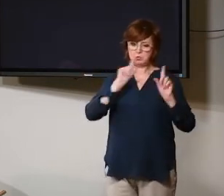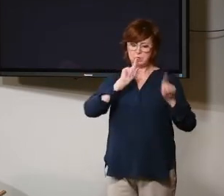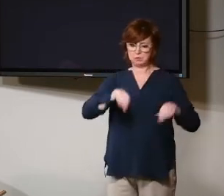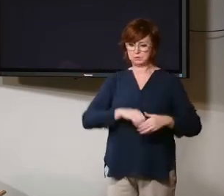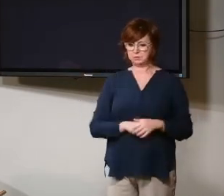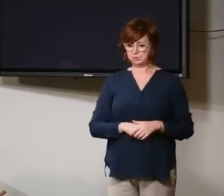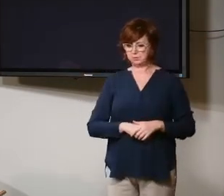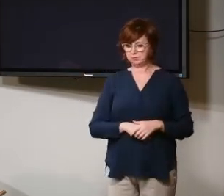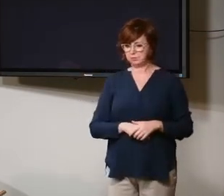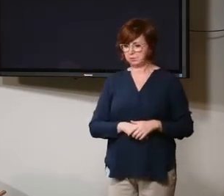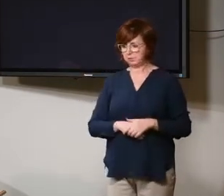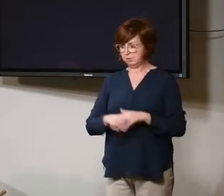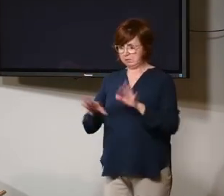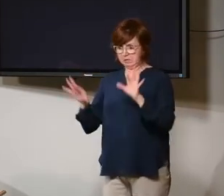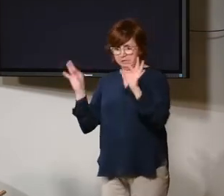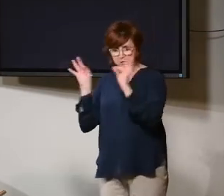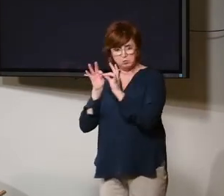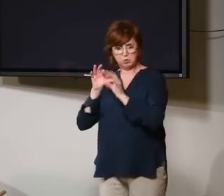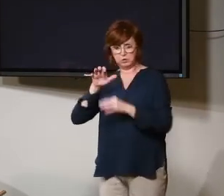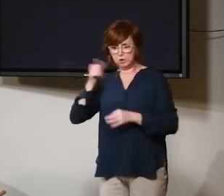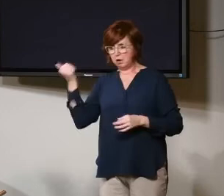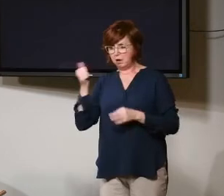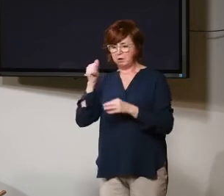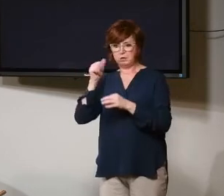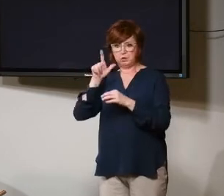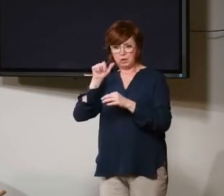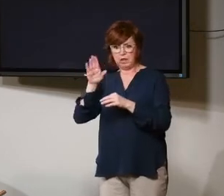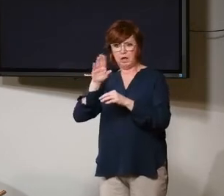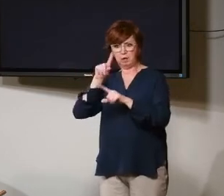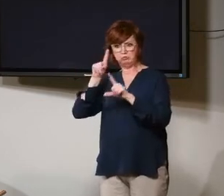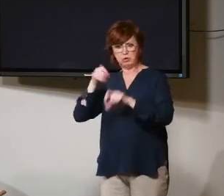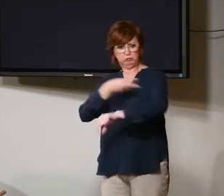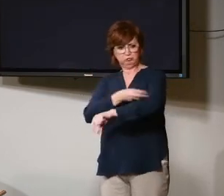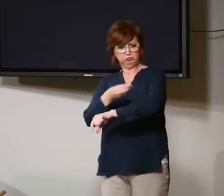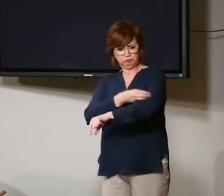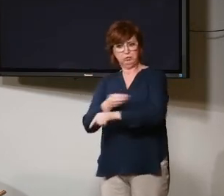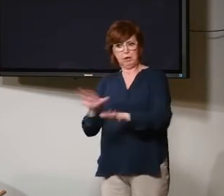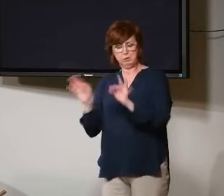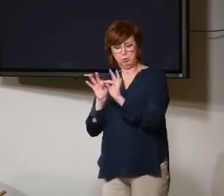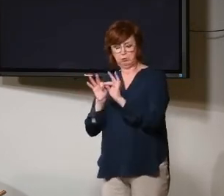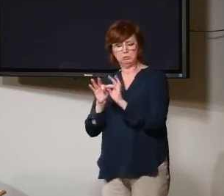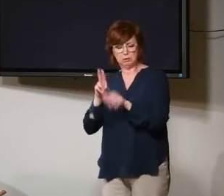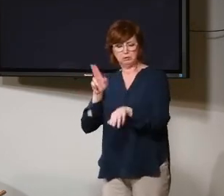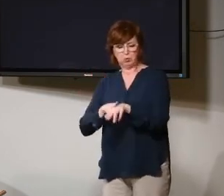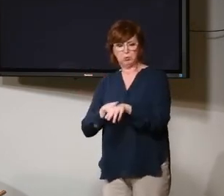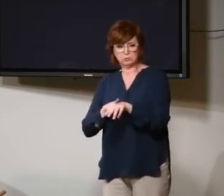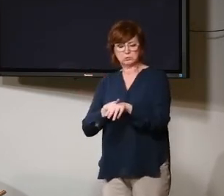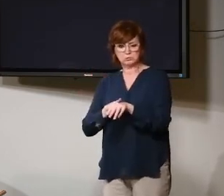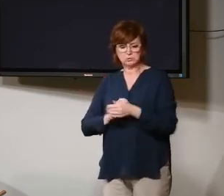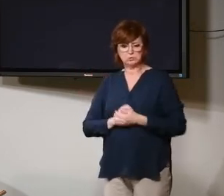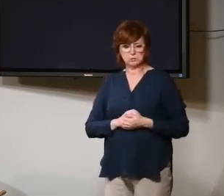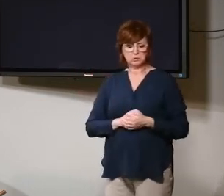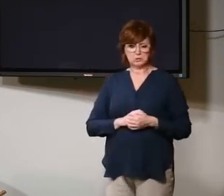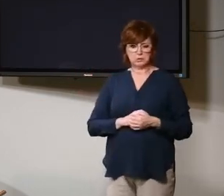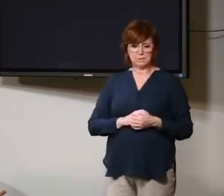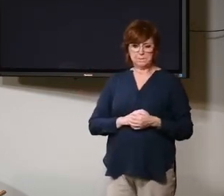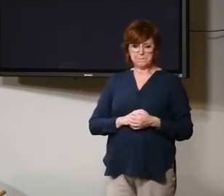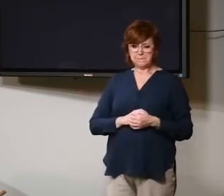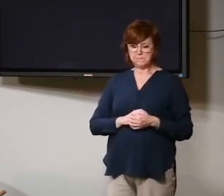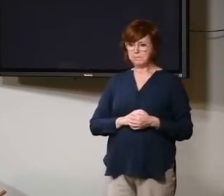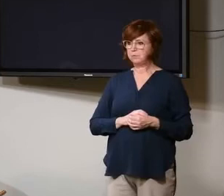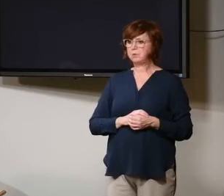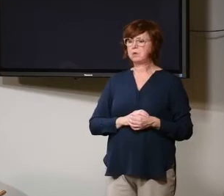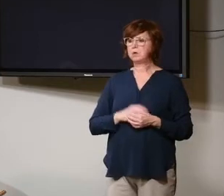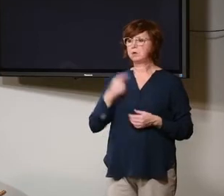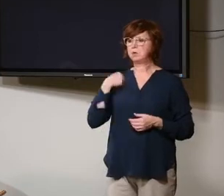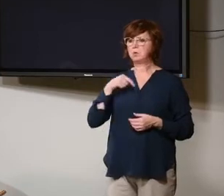that are critical for other communicable diseases will obviously happen. And by the way, we learned that